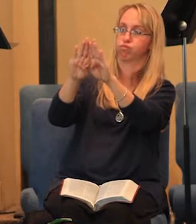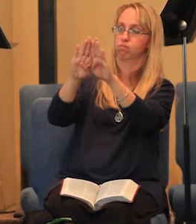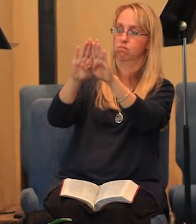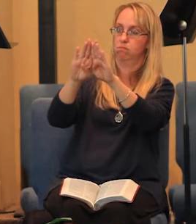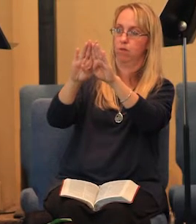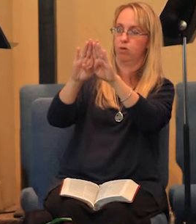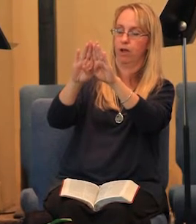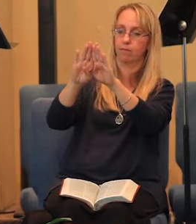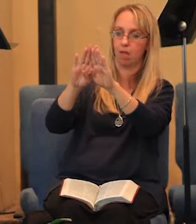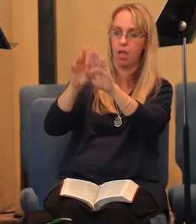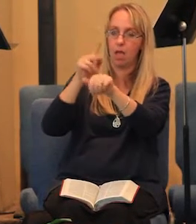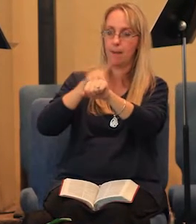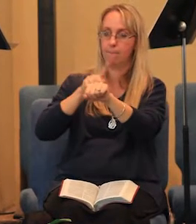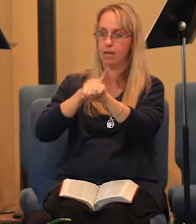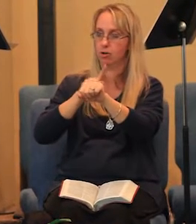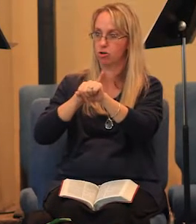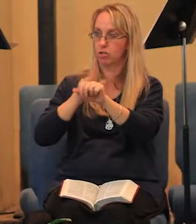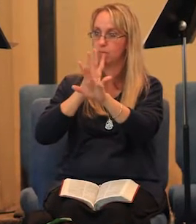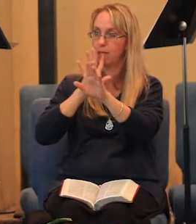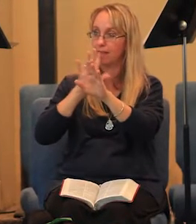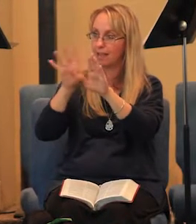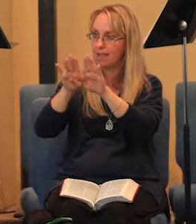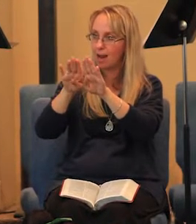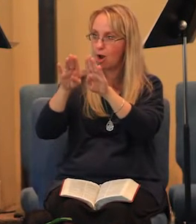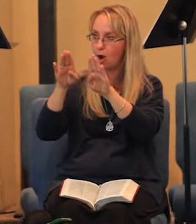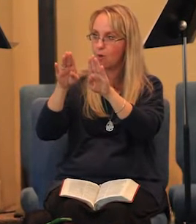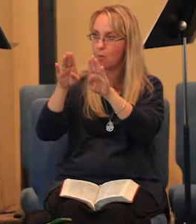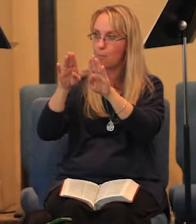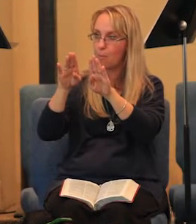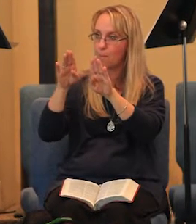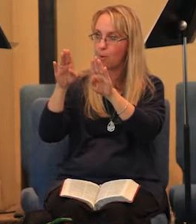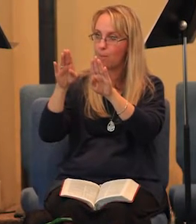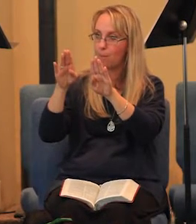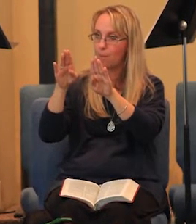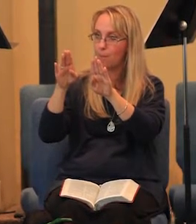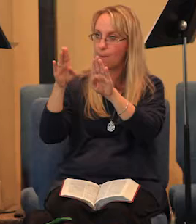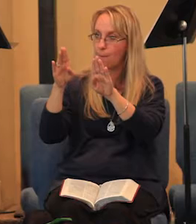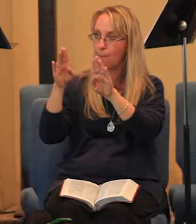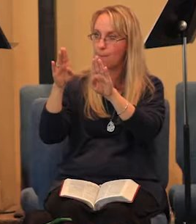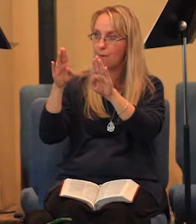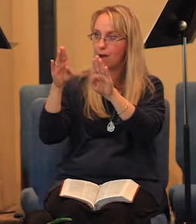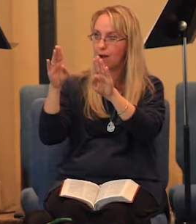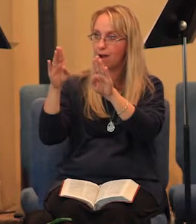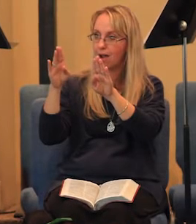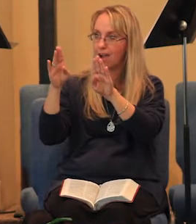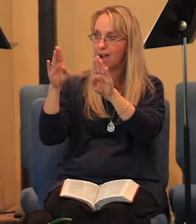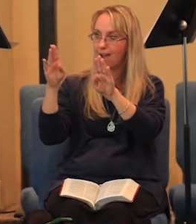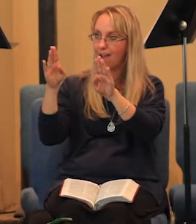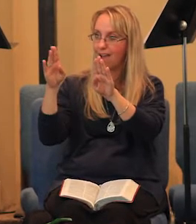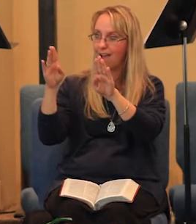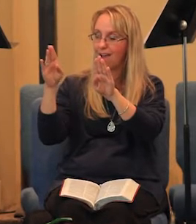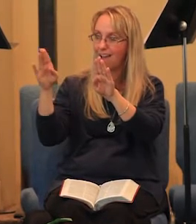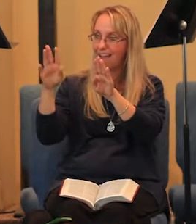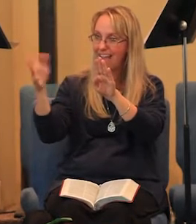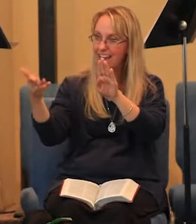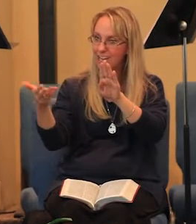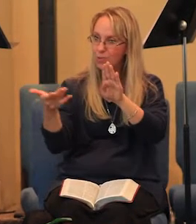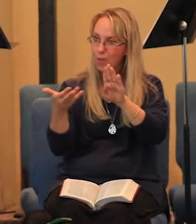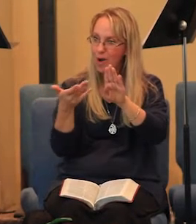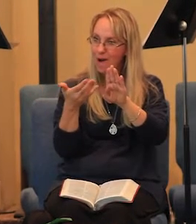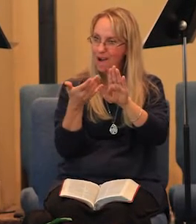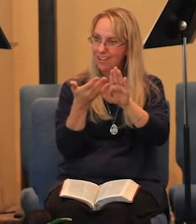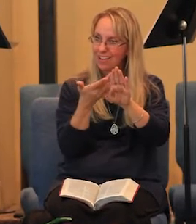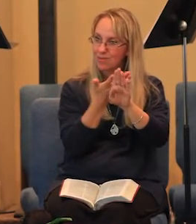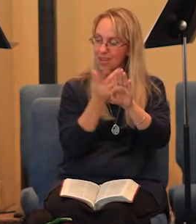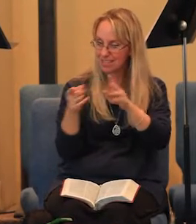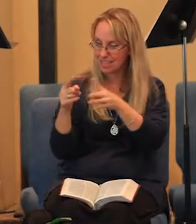As Peter is speaking, that door opens ever so slowly, ever so slowly. And he's walking them through. This is